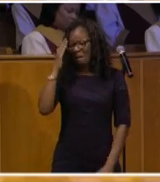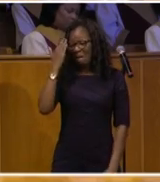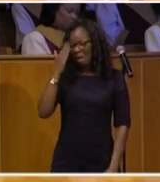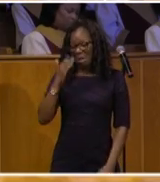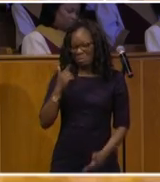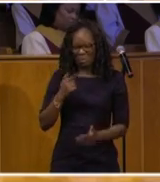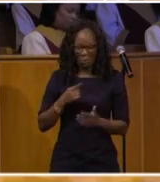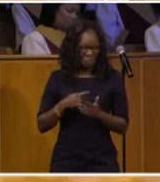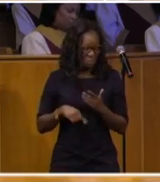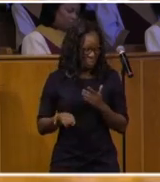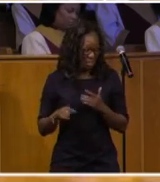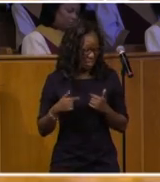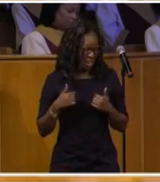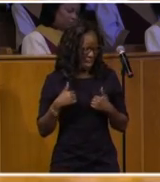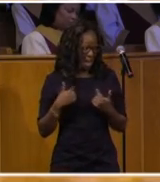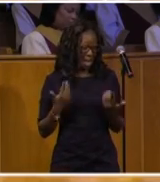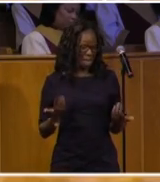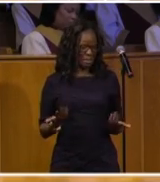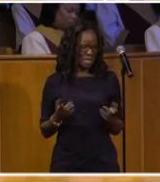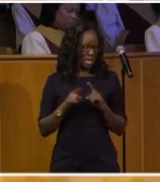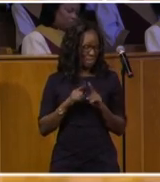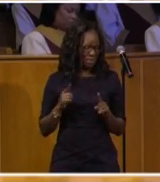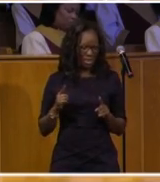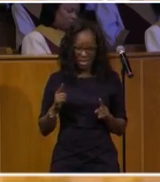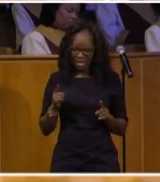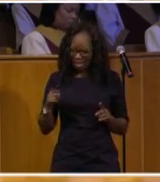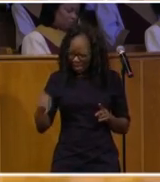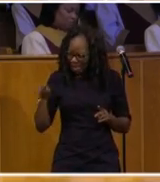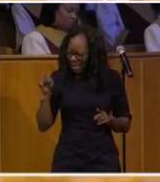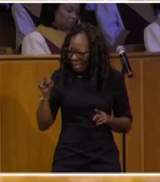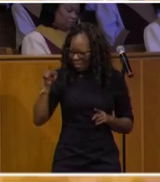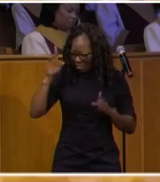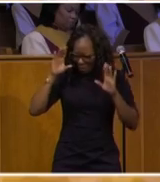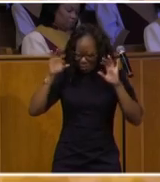did, but he would collect